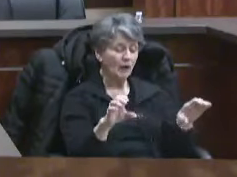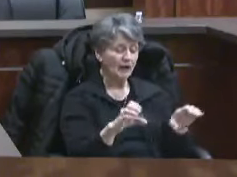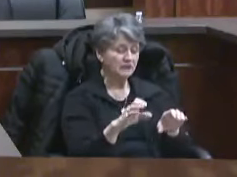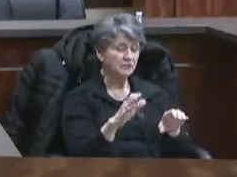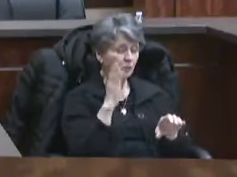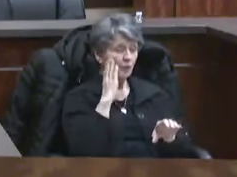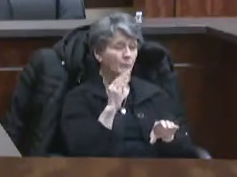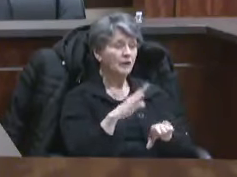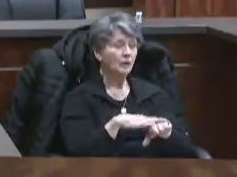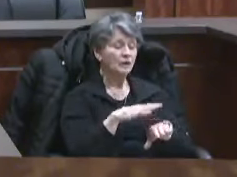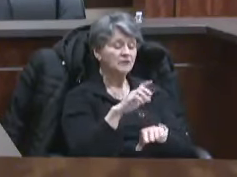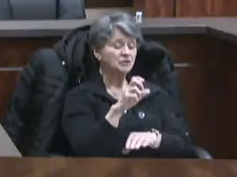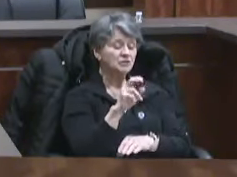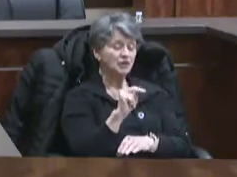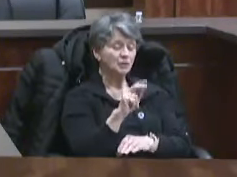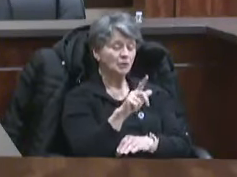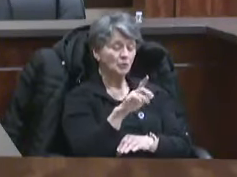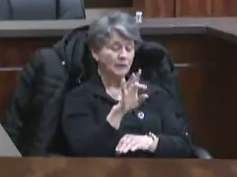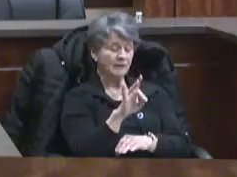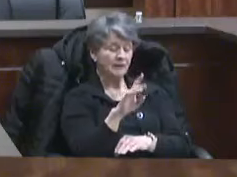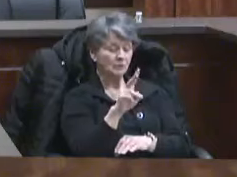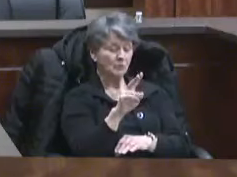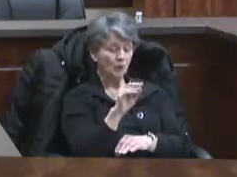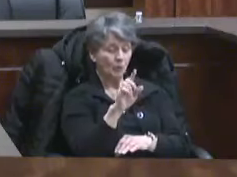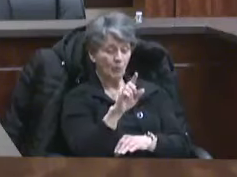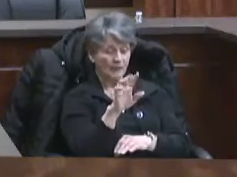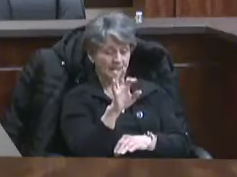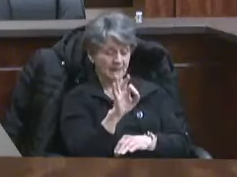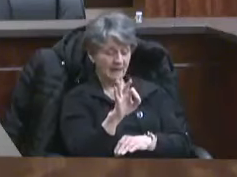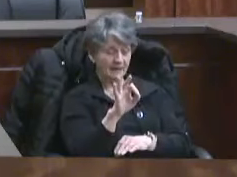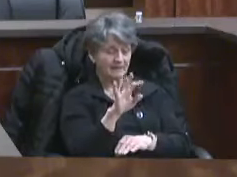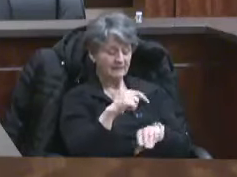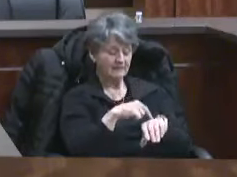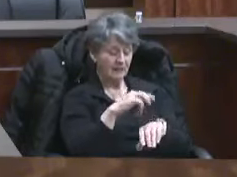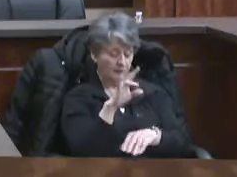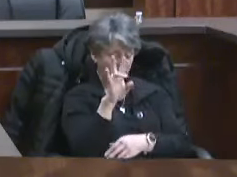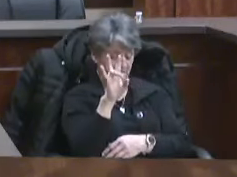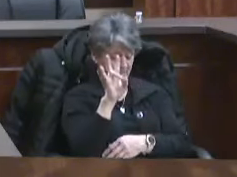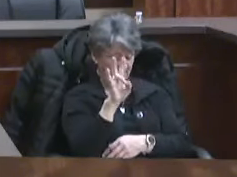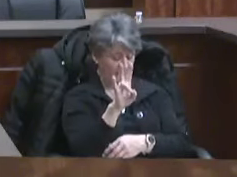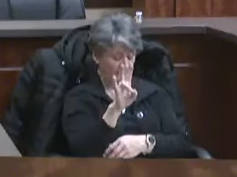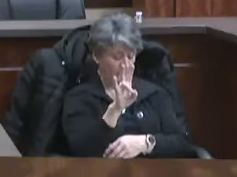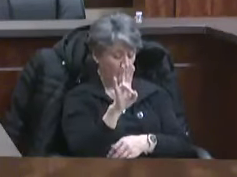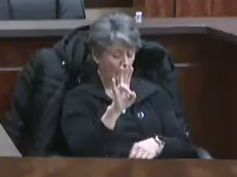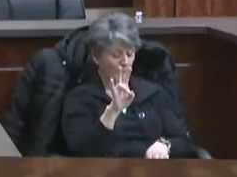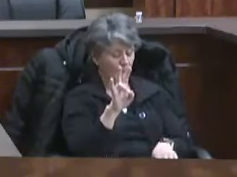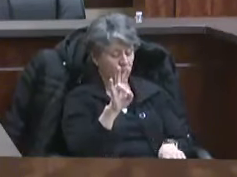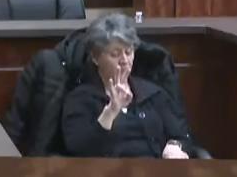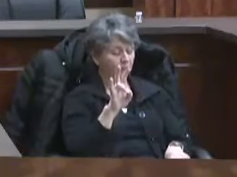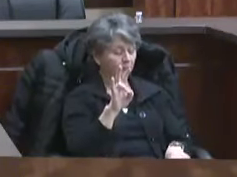on January 28th, 2019 at 7 o'clock p.m.